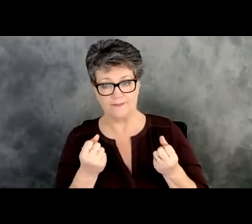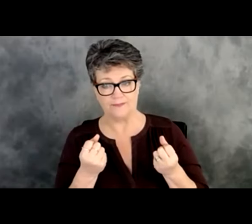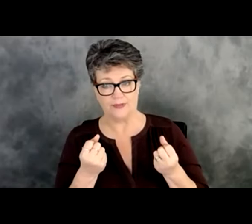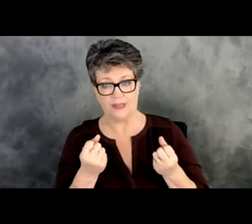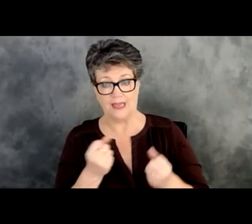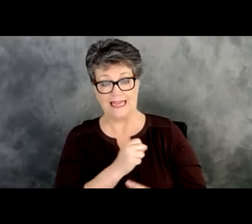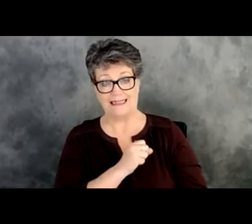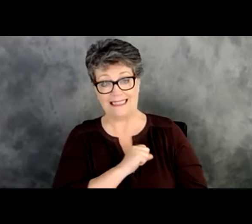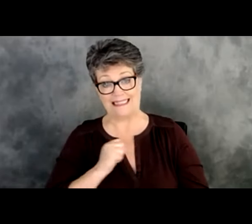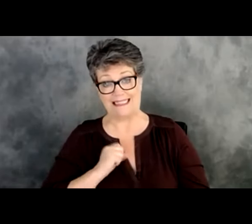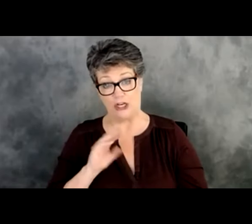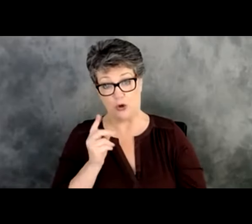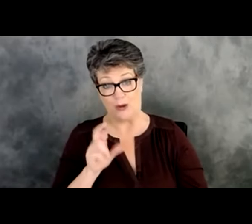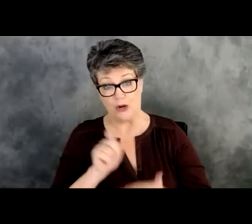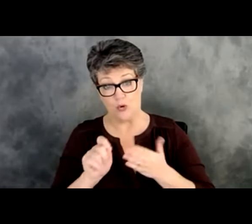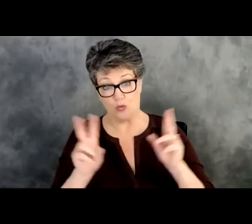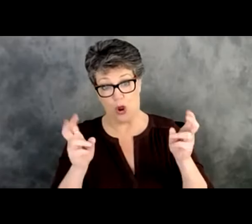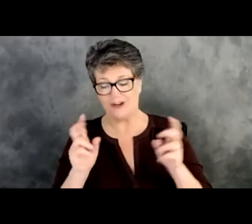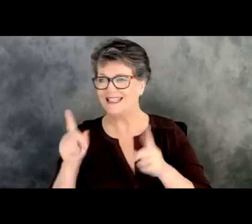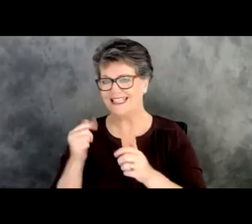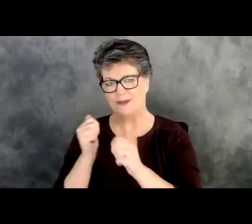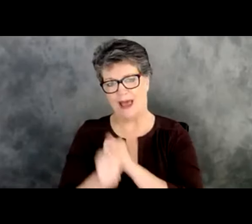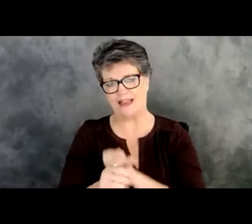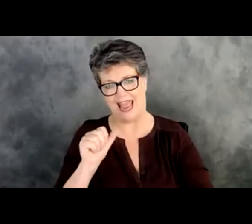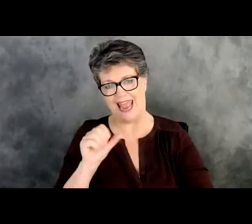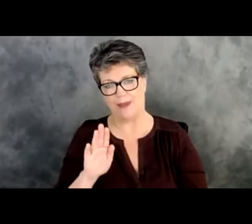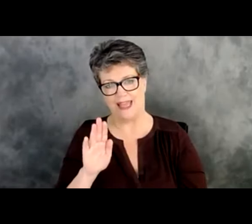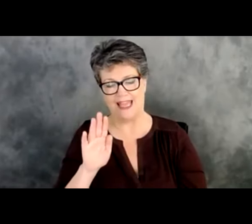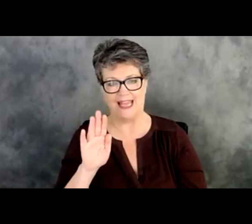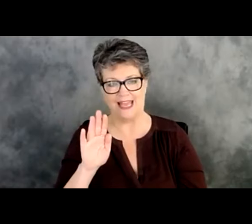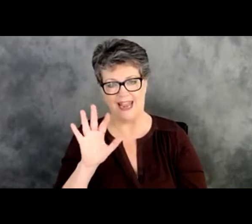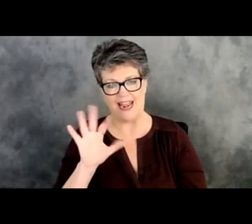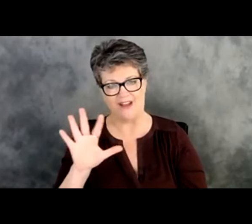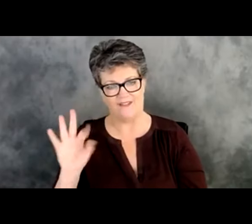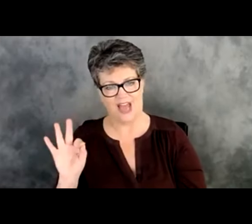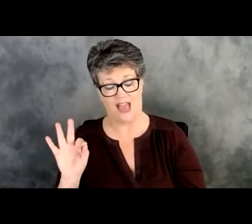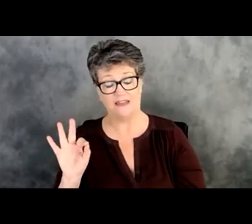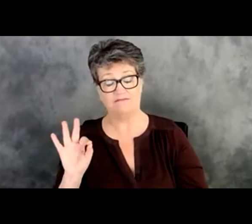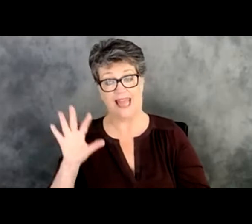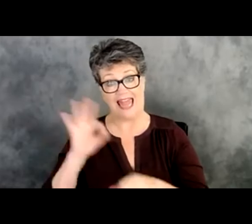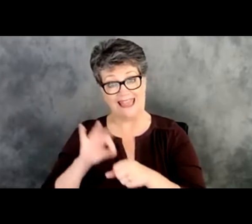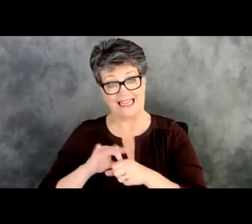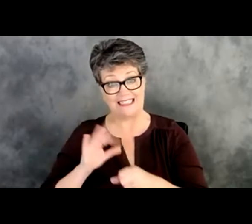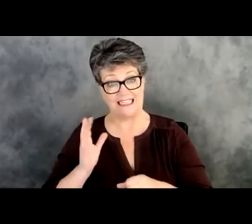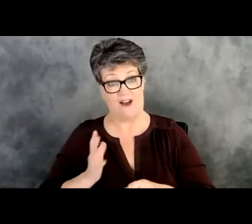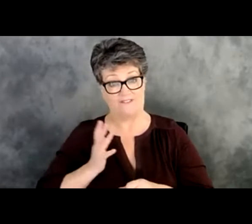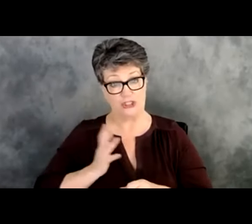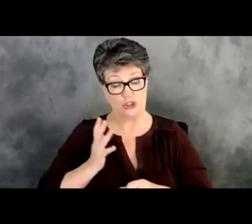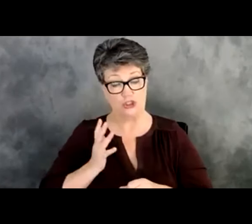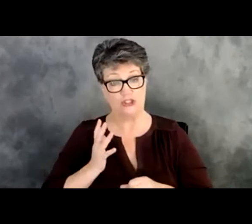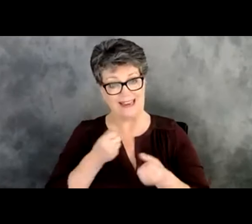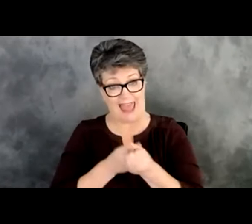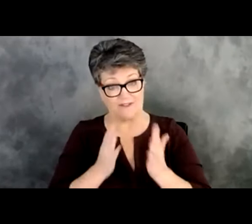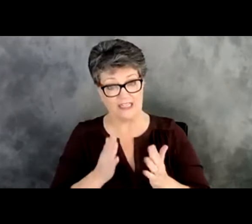Senator Scott Wiener wrote, "Since the passage of AB 959, elected officials and advocates have had